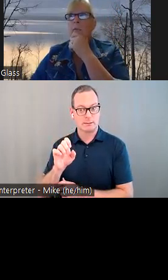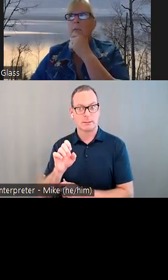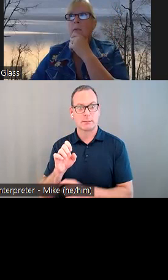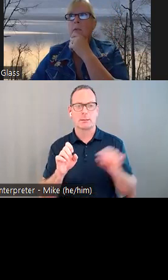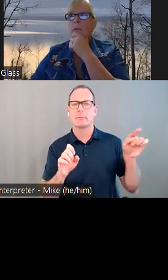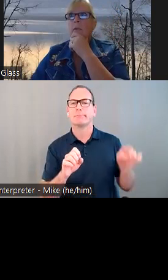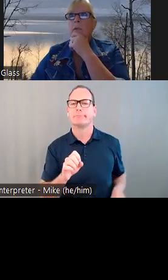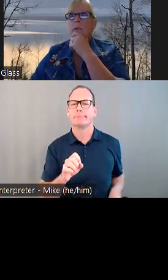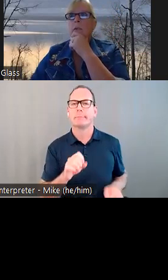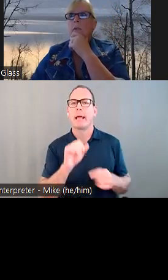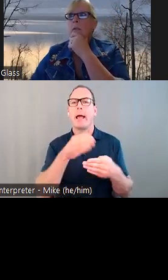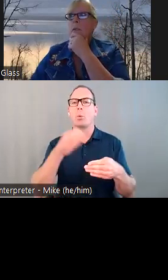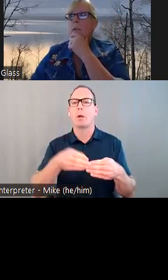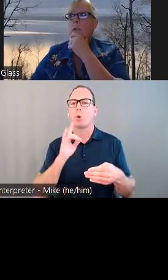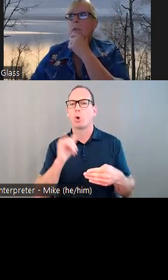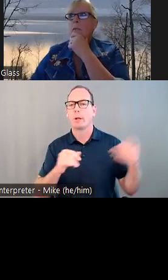outcomes